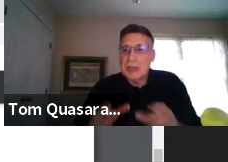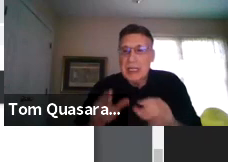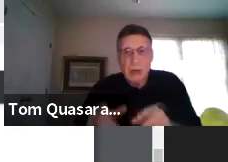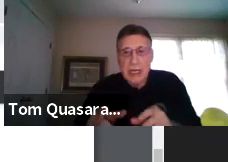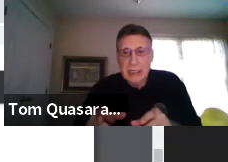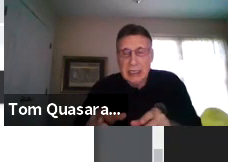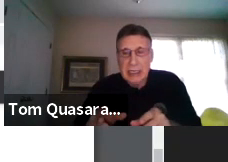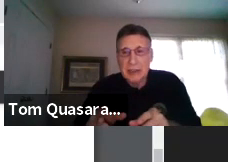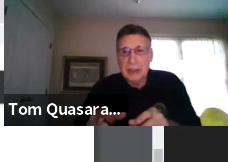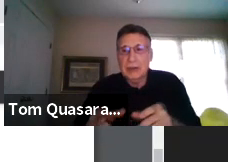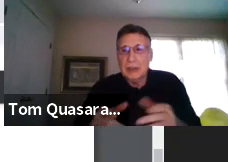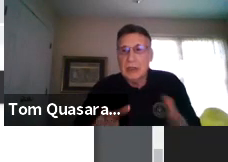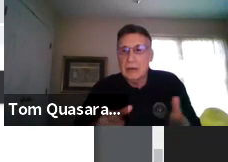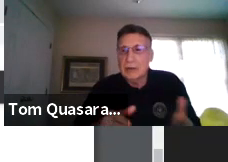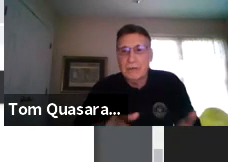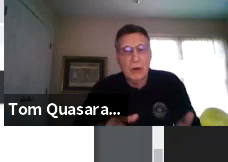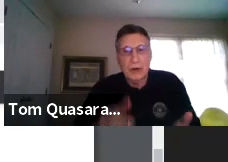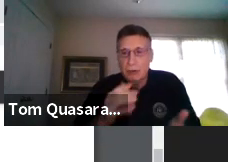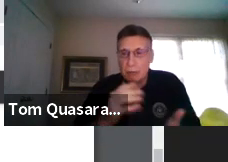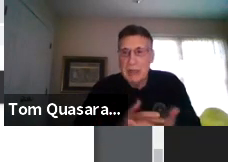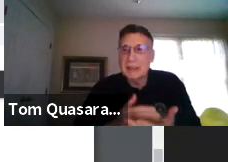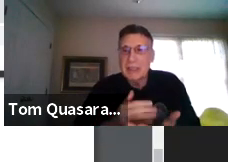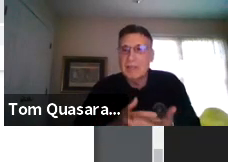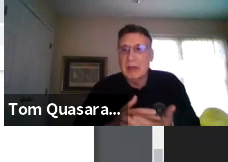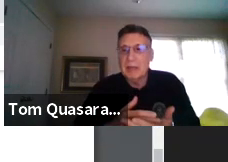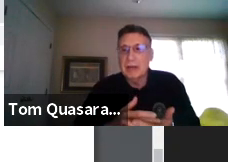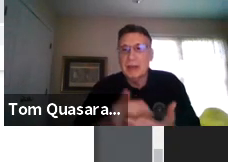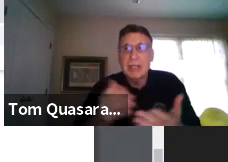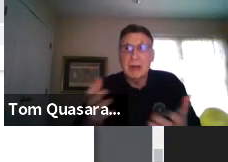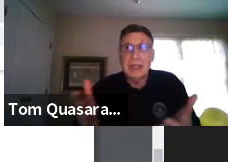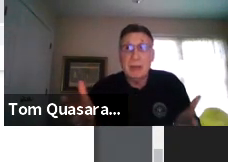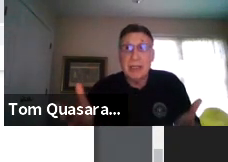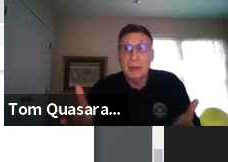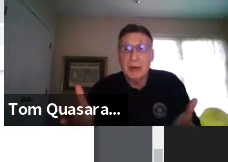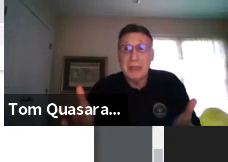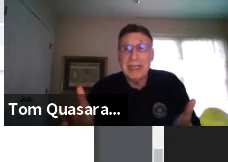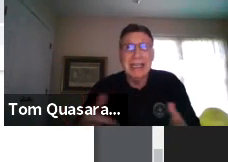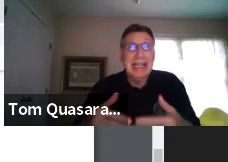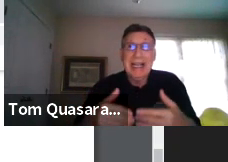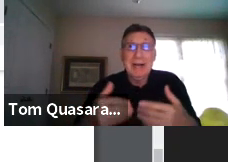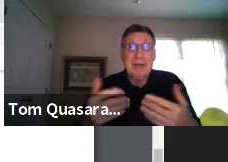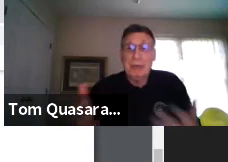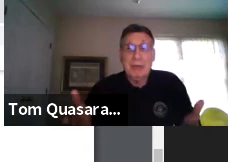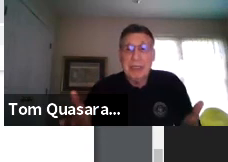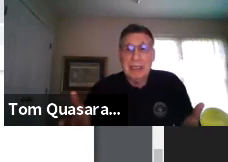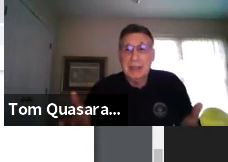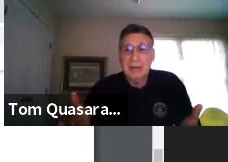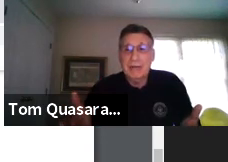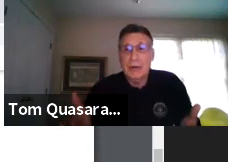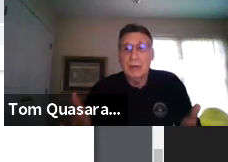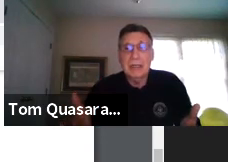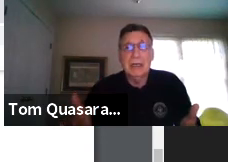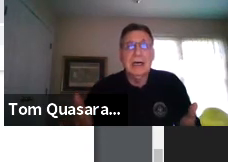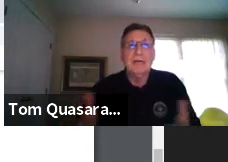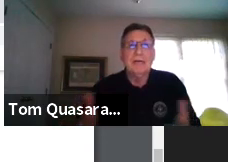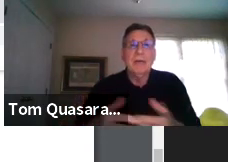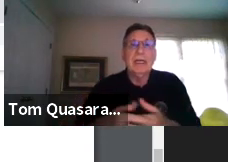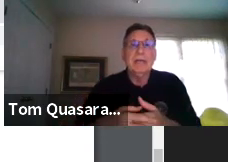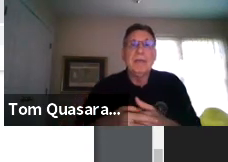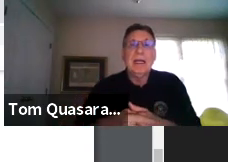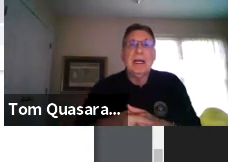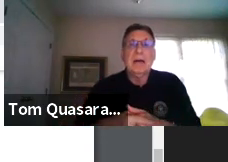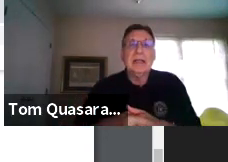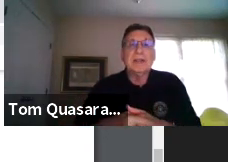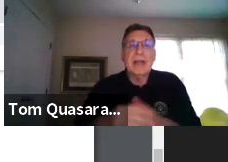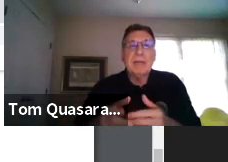public notice. That's right in the Constitutional Article 4. You must give public notice. How can it be an open meeting if the public isn't informed of the